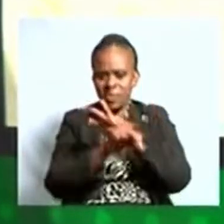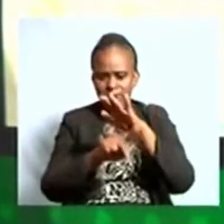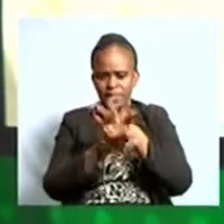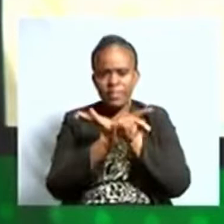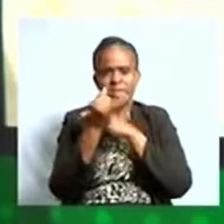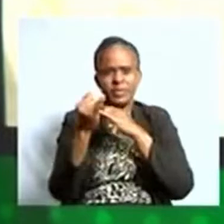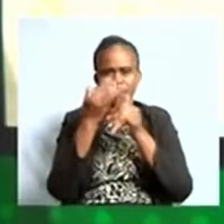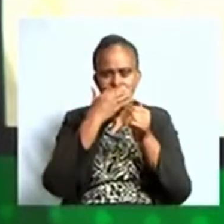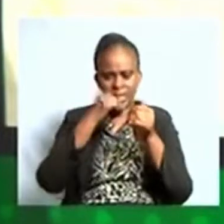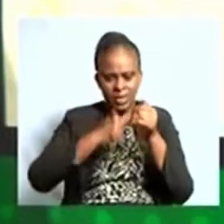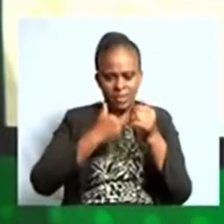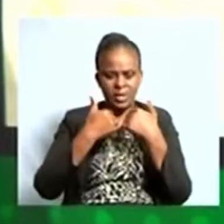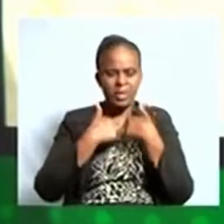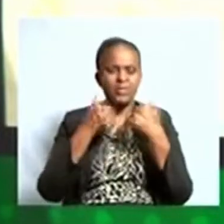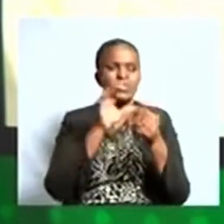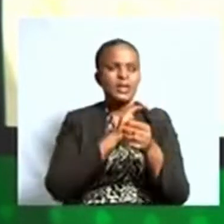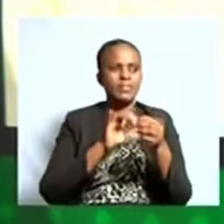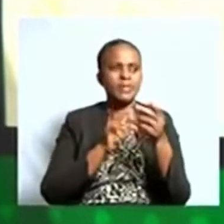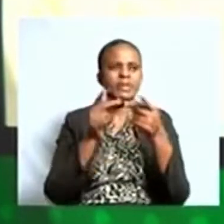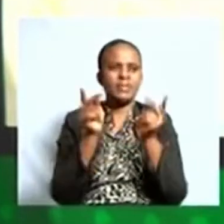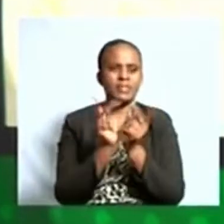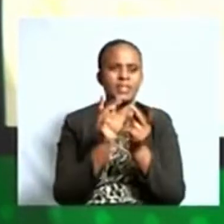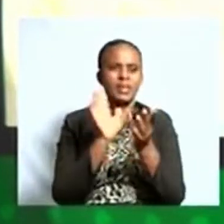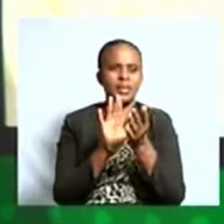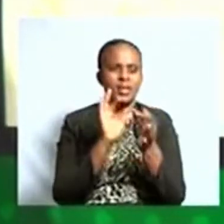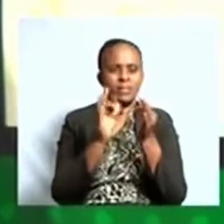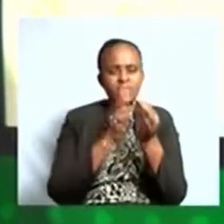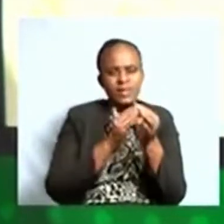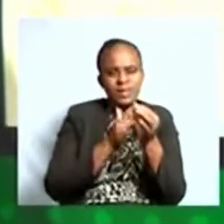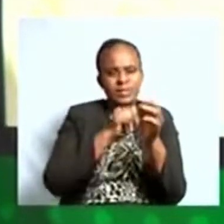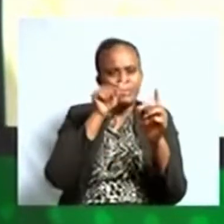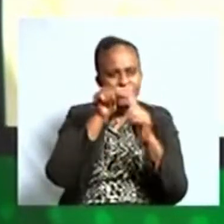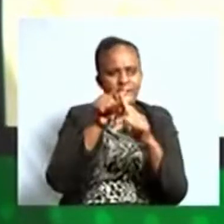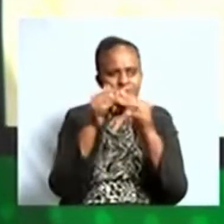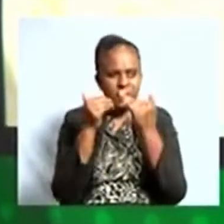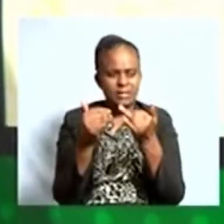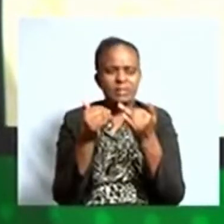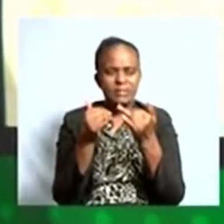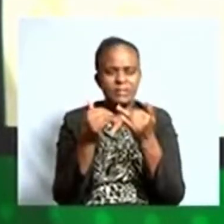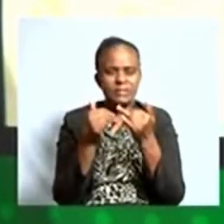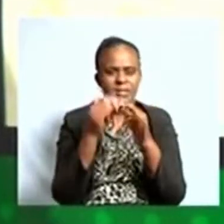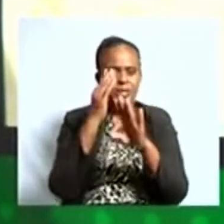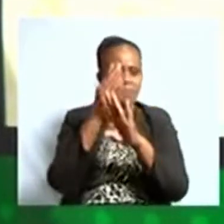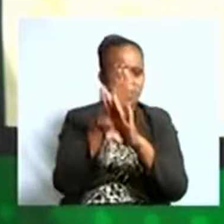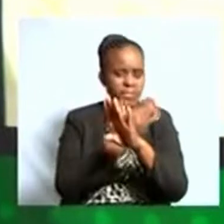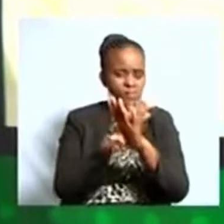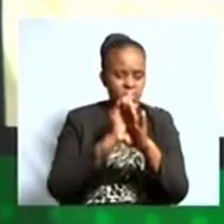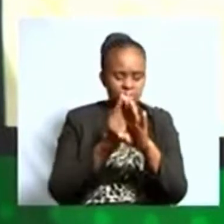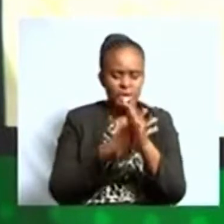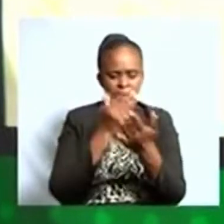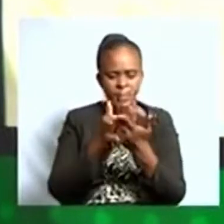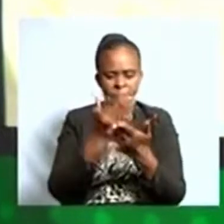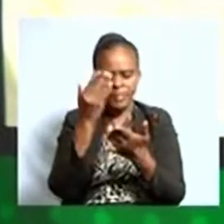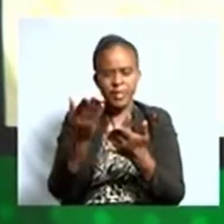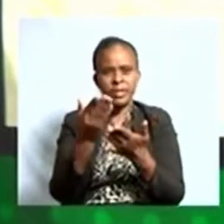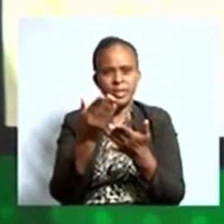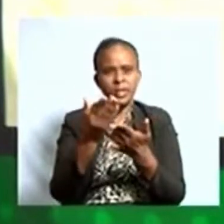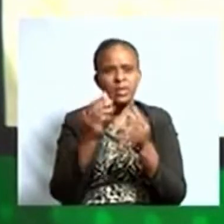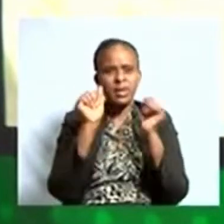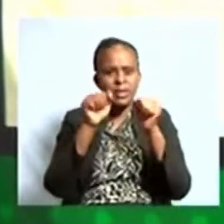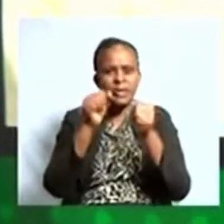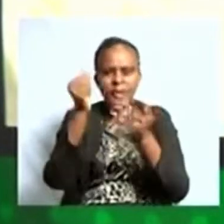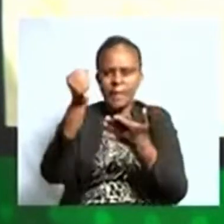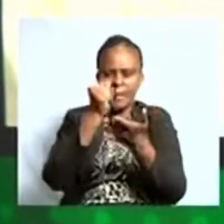to have a contractor in place. Okay. Yeah, if I set a target now, before we procure, we get a